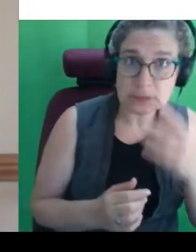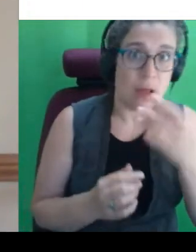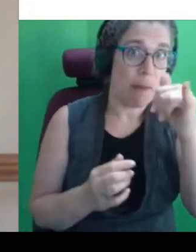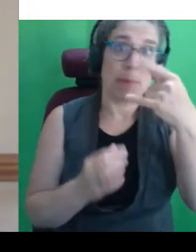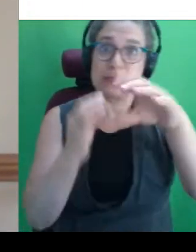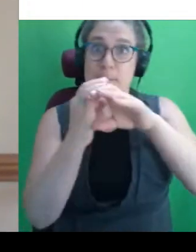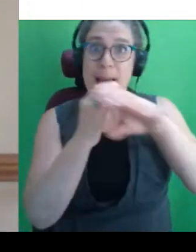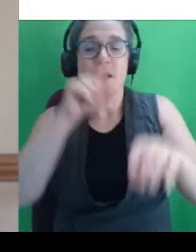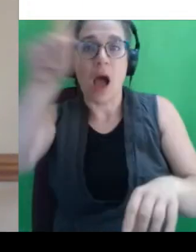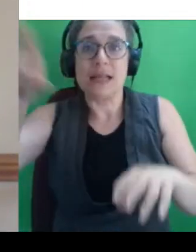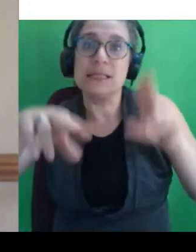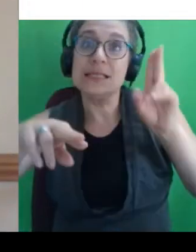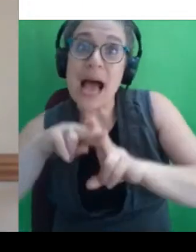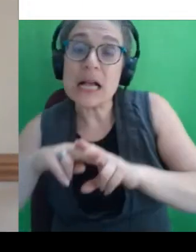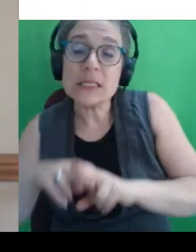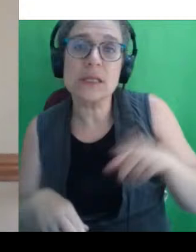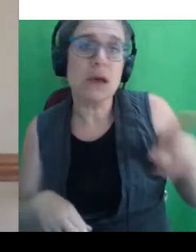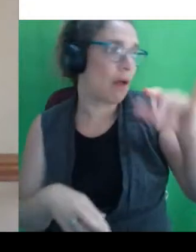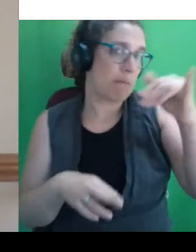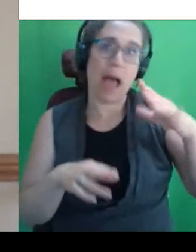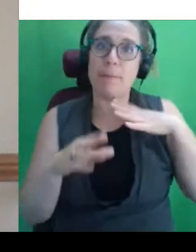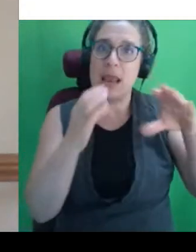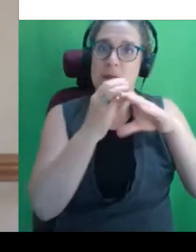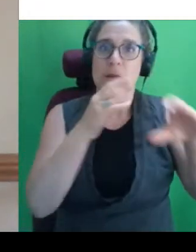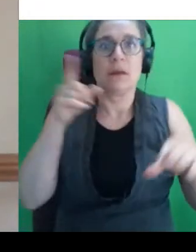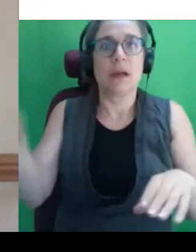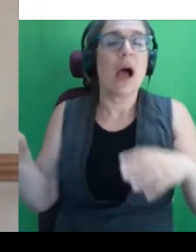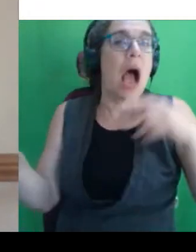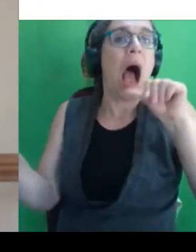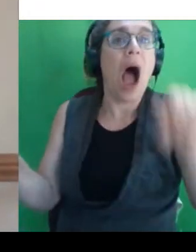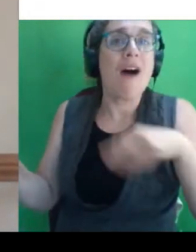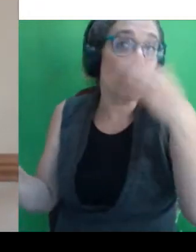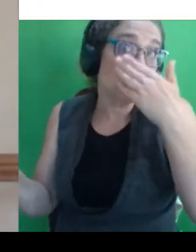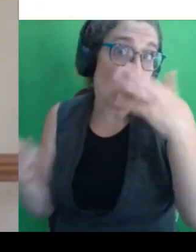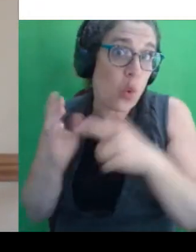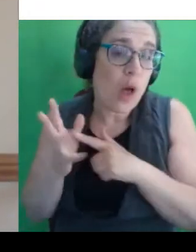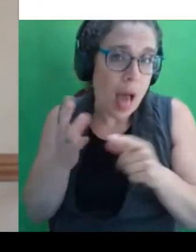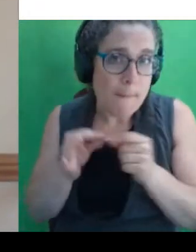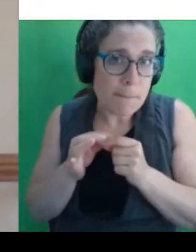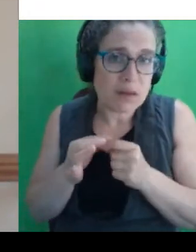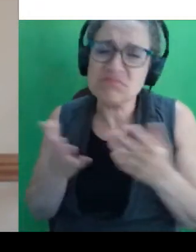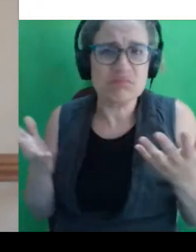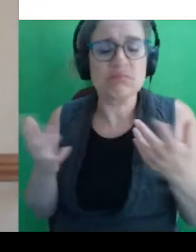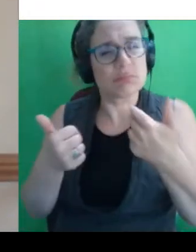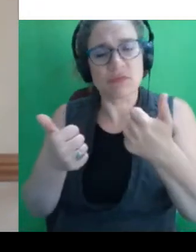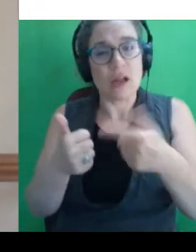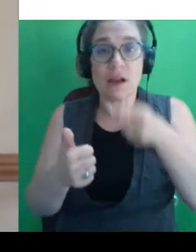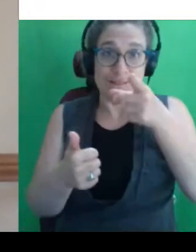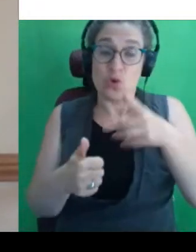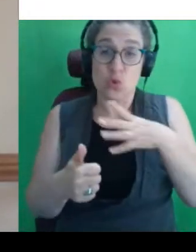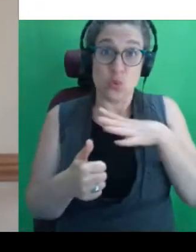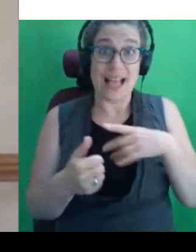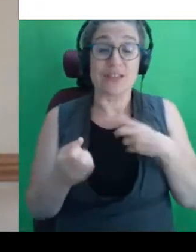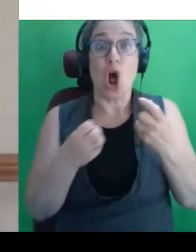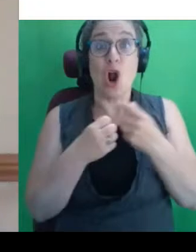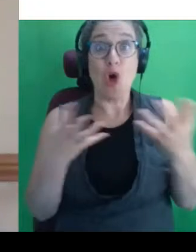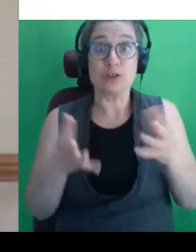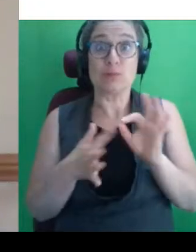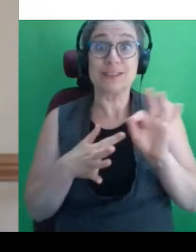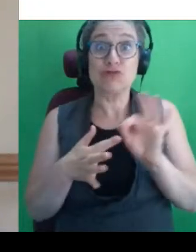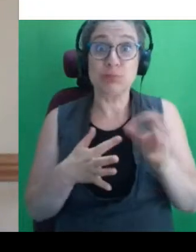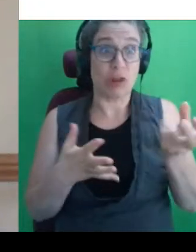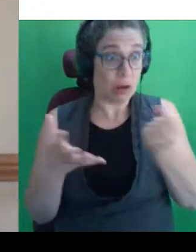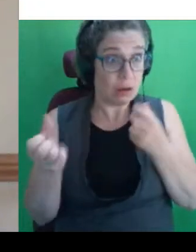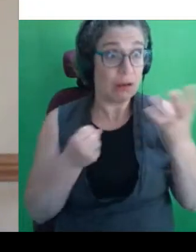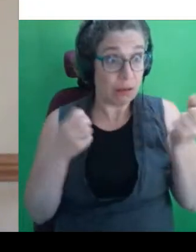may ask for some for after school clubs. So I think it's just if you're finding that a lot of prescriptions are coming through, requests, you may want to